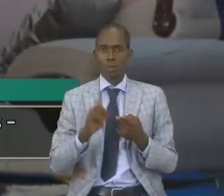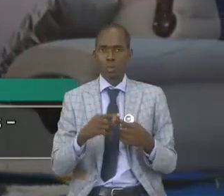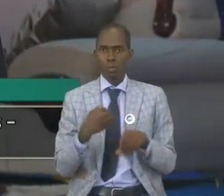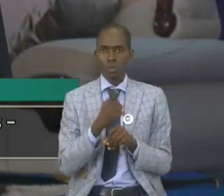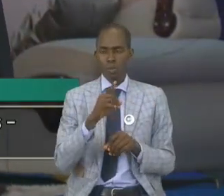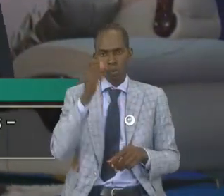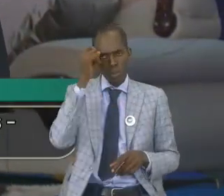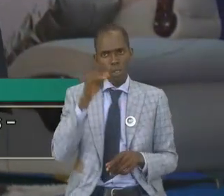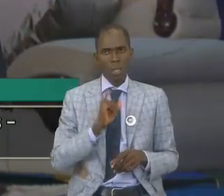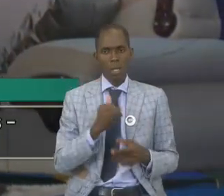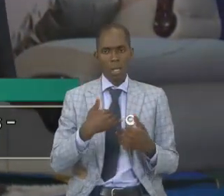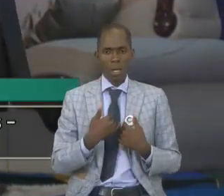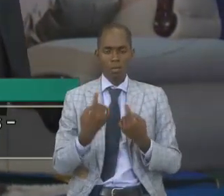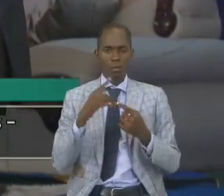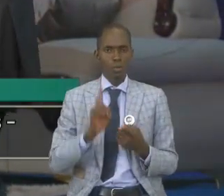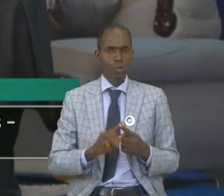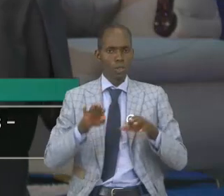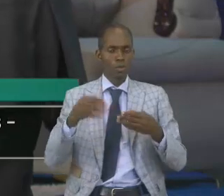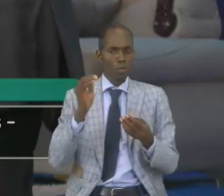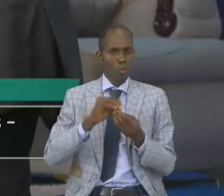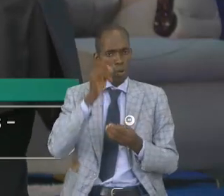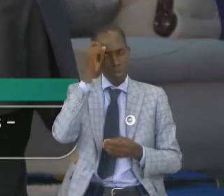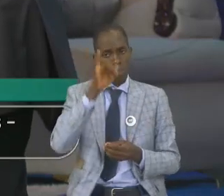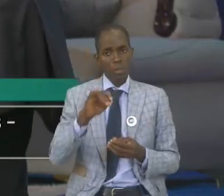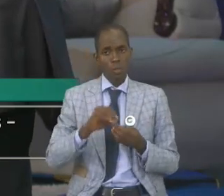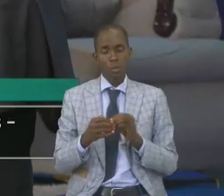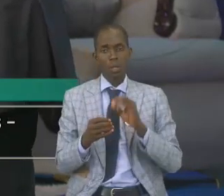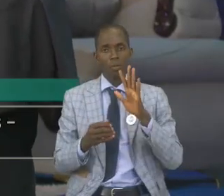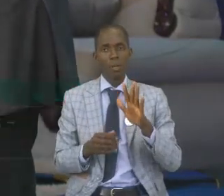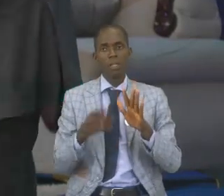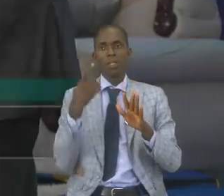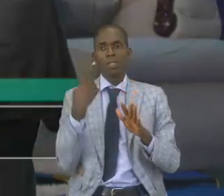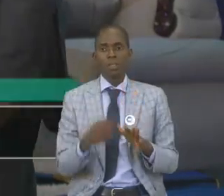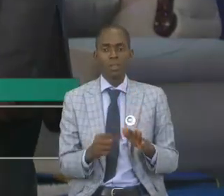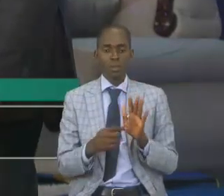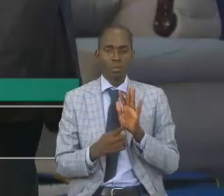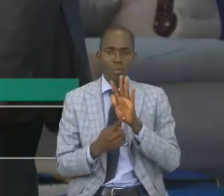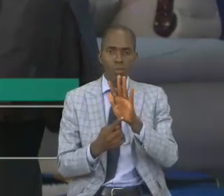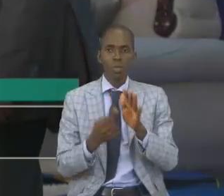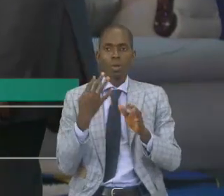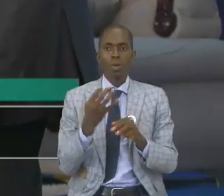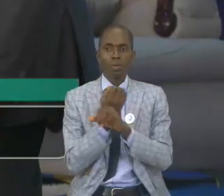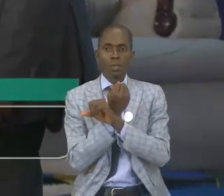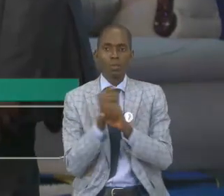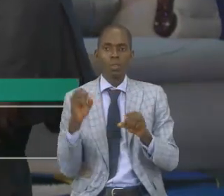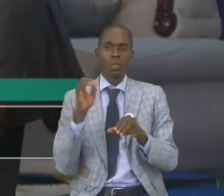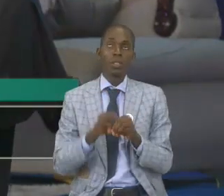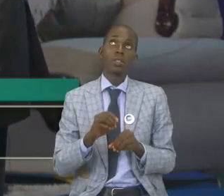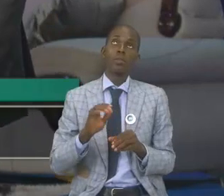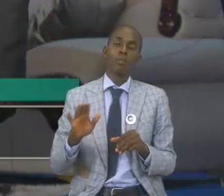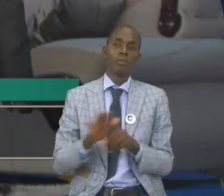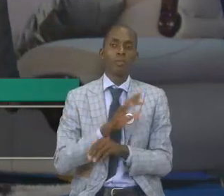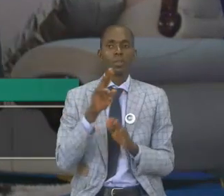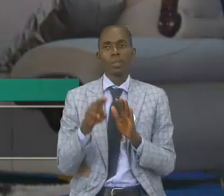come to refresh your understanding. Number five is the revelation of salvation in its fullness. 70 weeks are